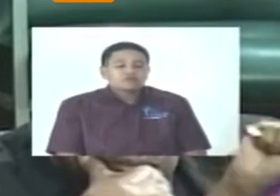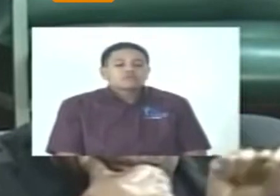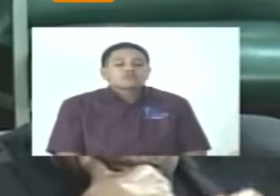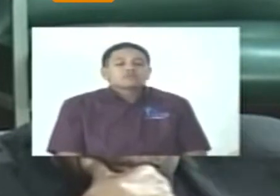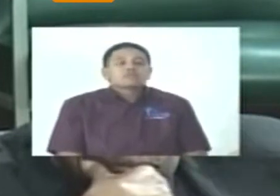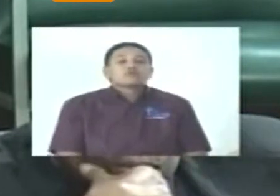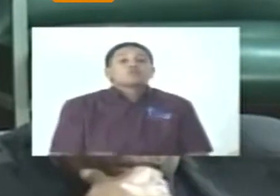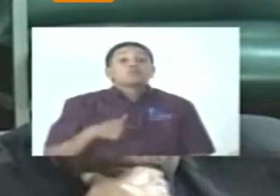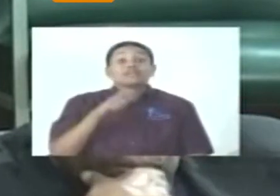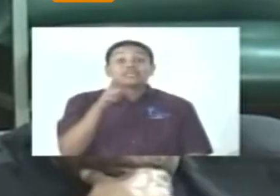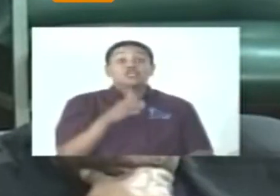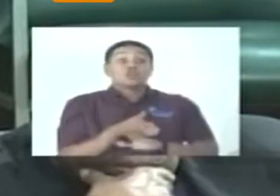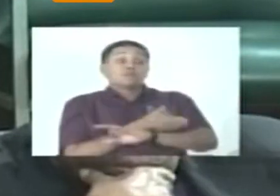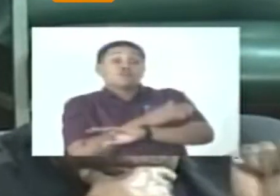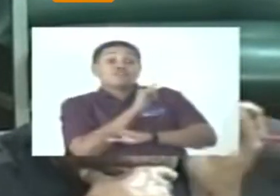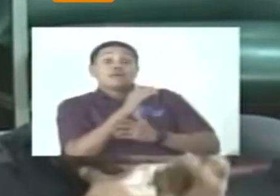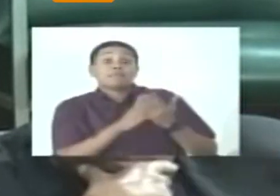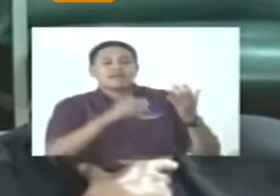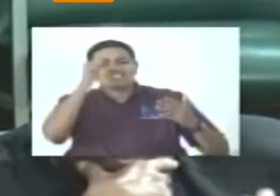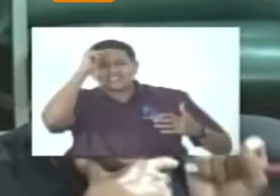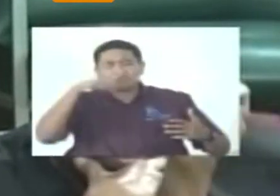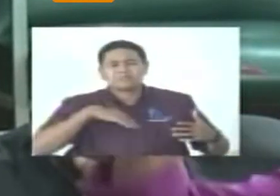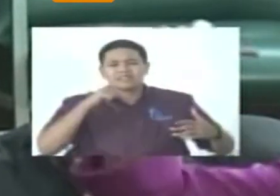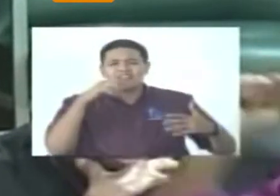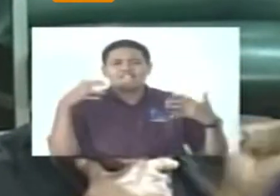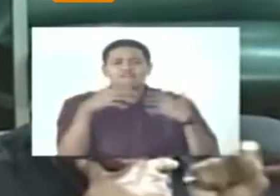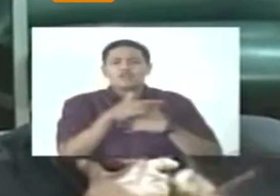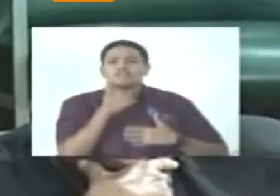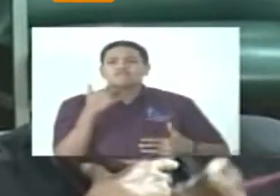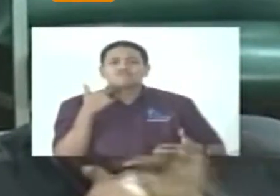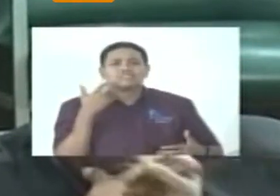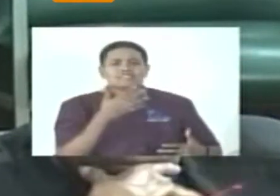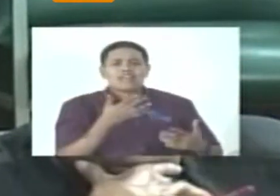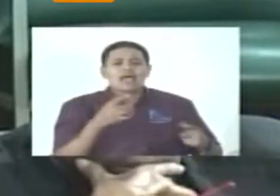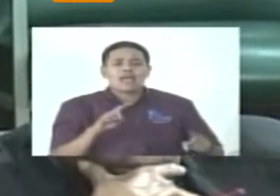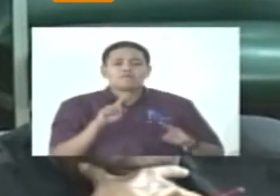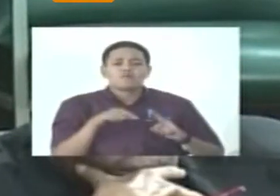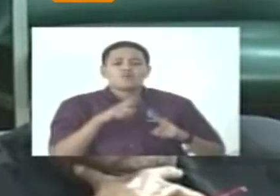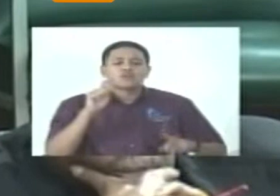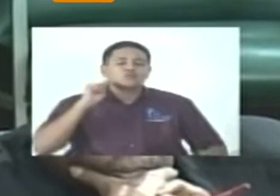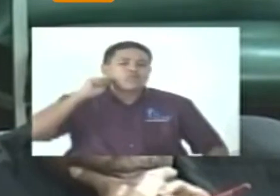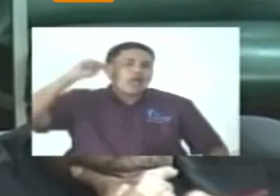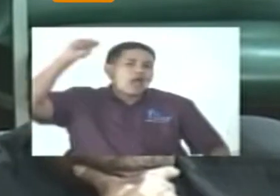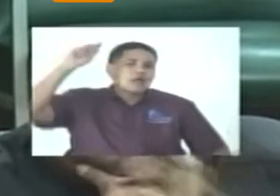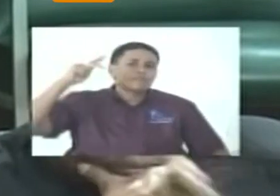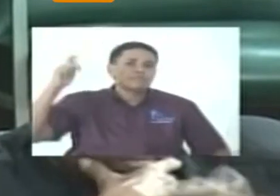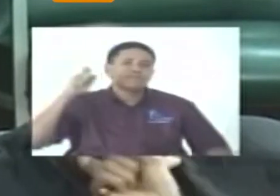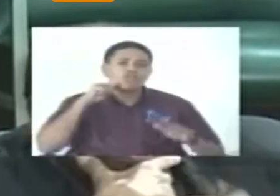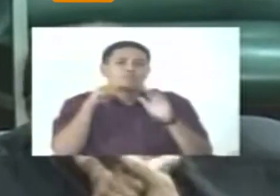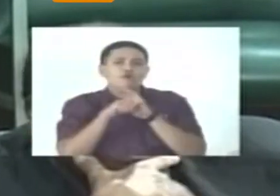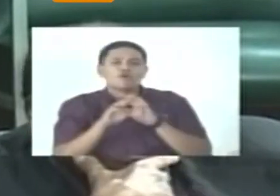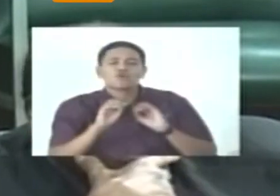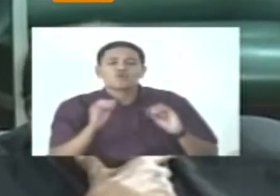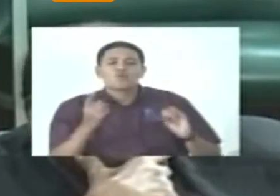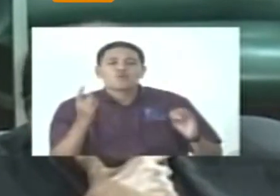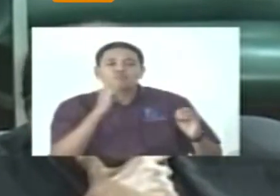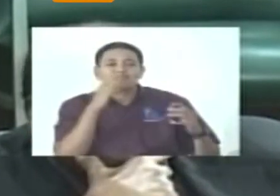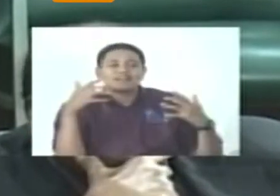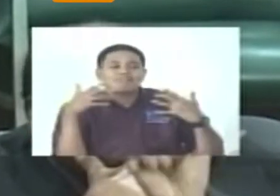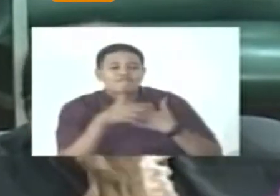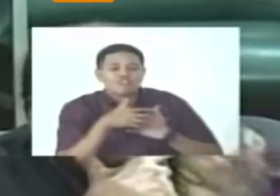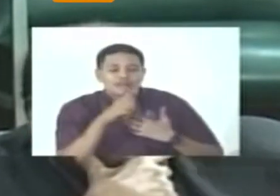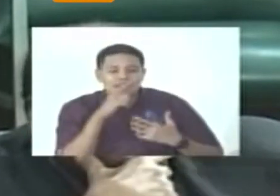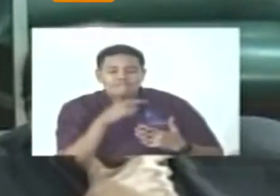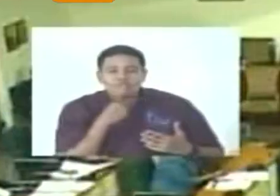threat of a sentence, you know, it's like when we used to hang people for murder. Nobody's afraid of